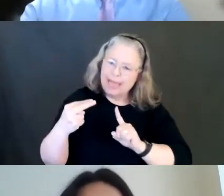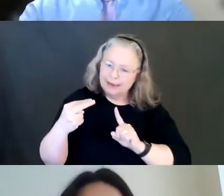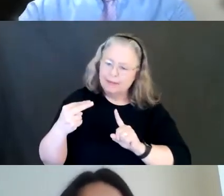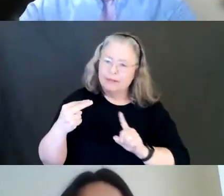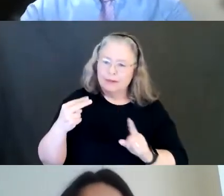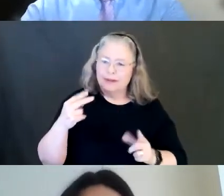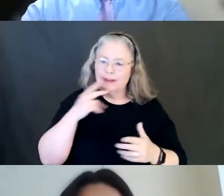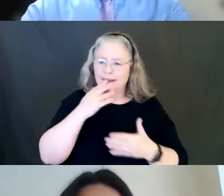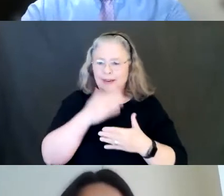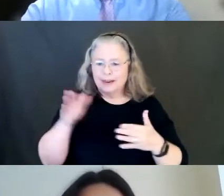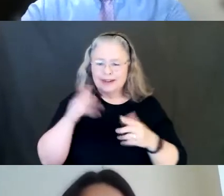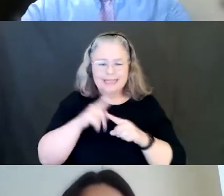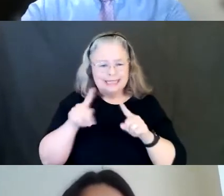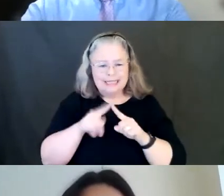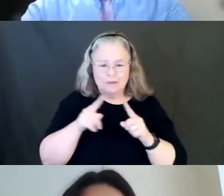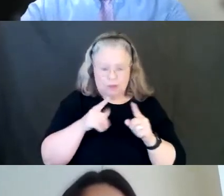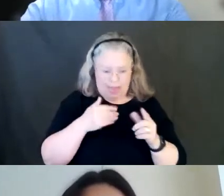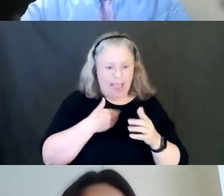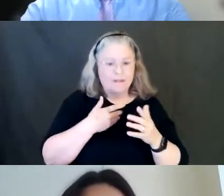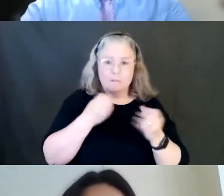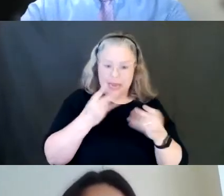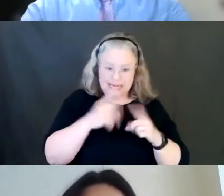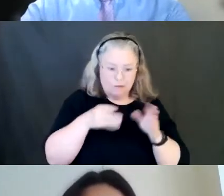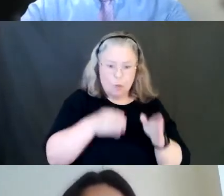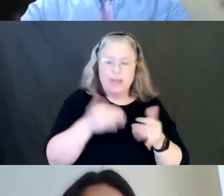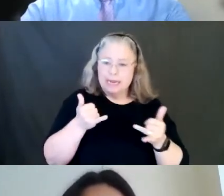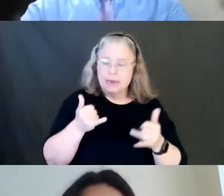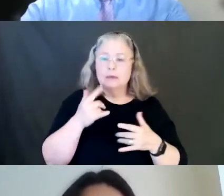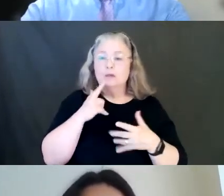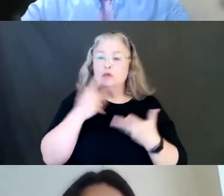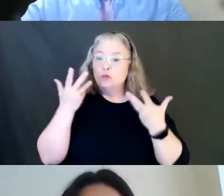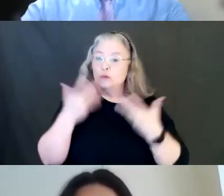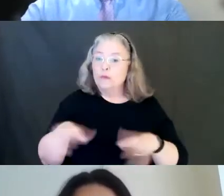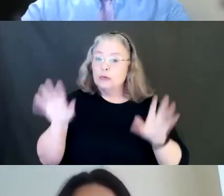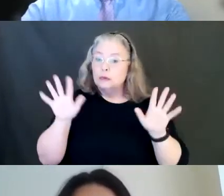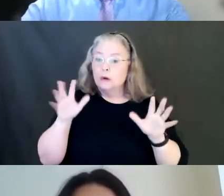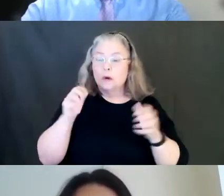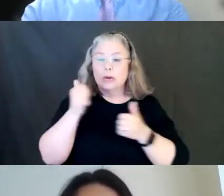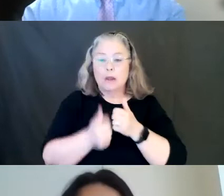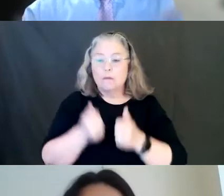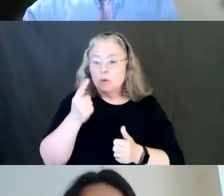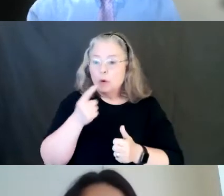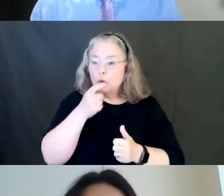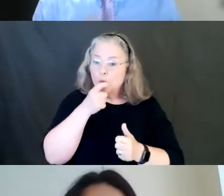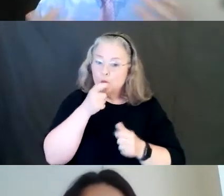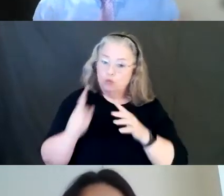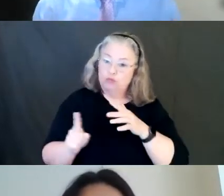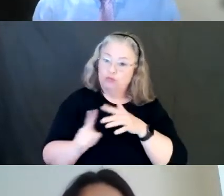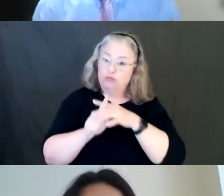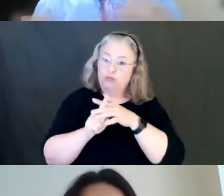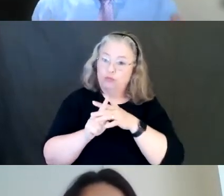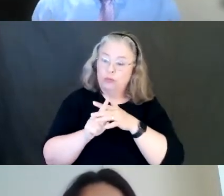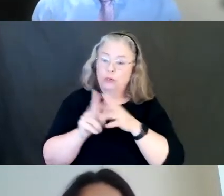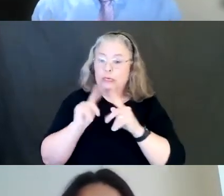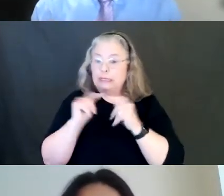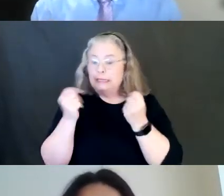spectrum of ways that we already have. And to end things off, I want to give everyone who has attended, all of the team,